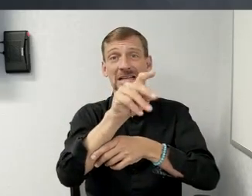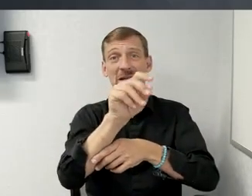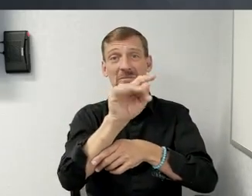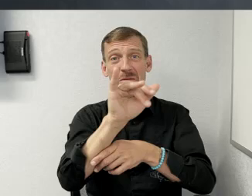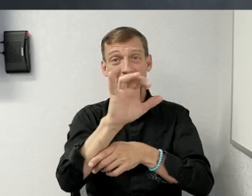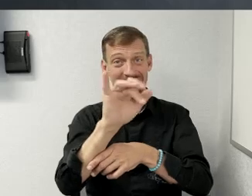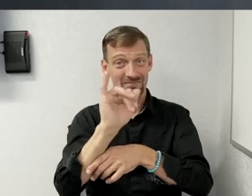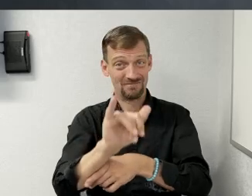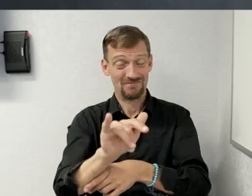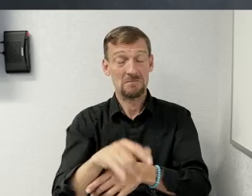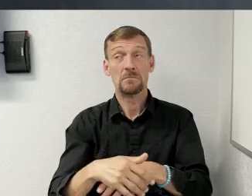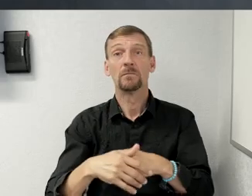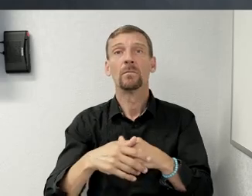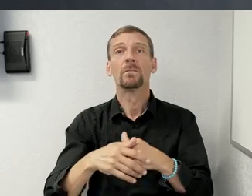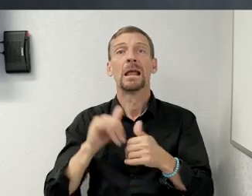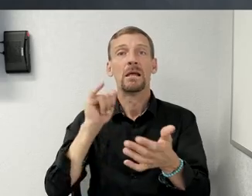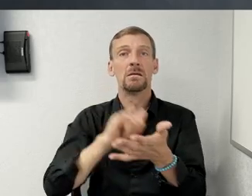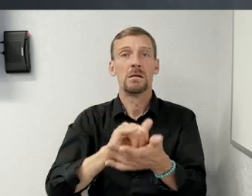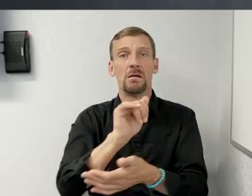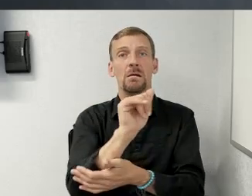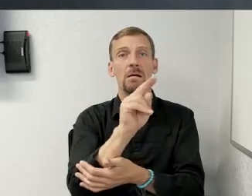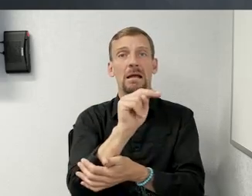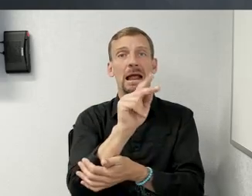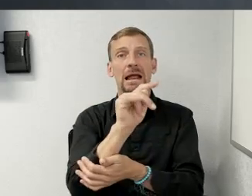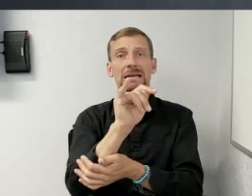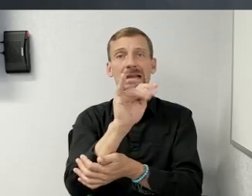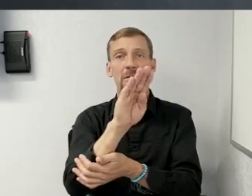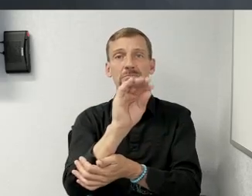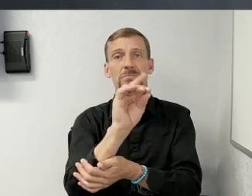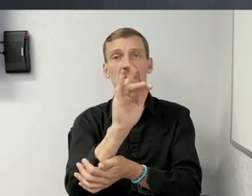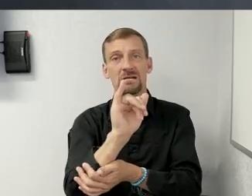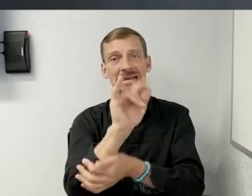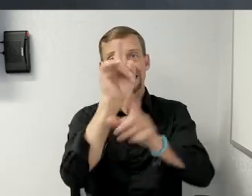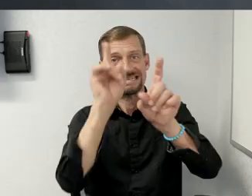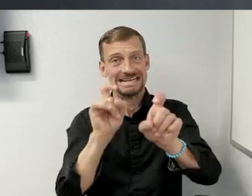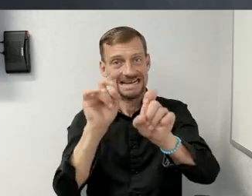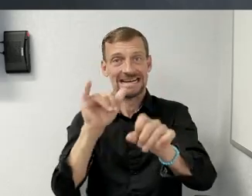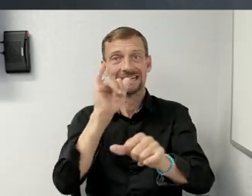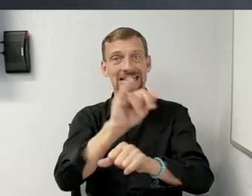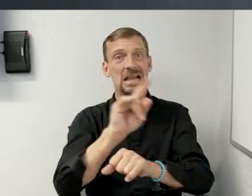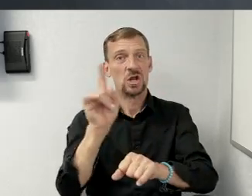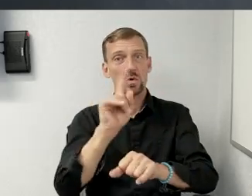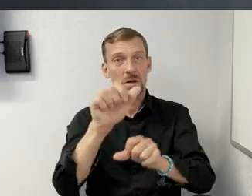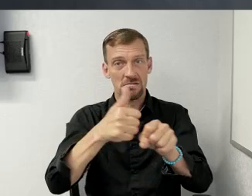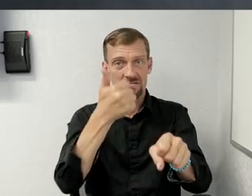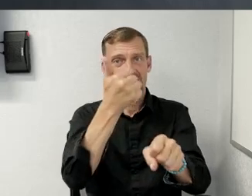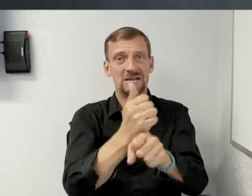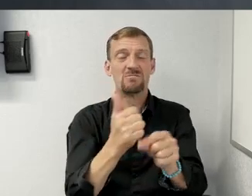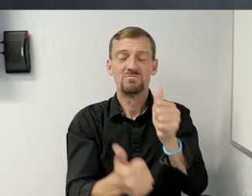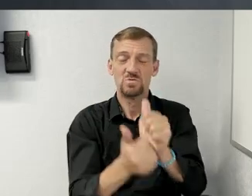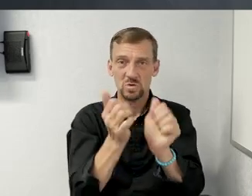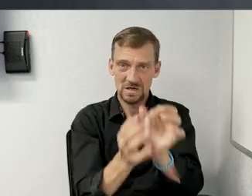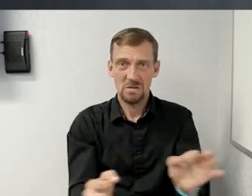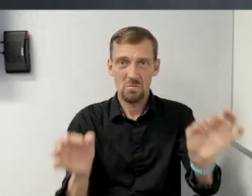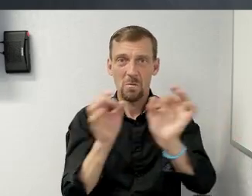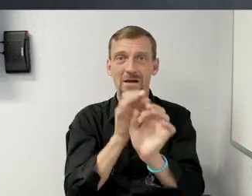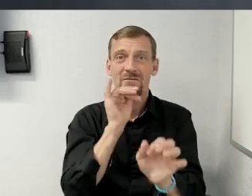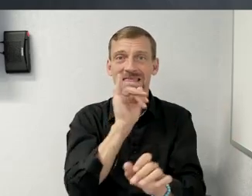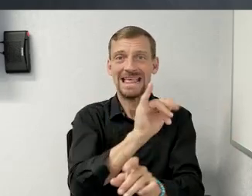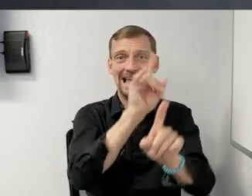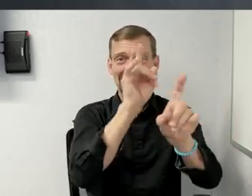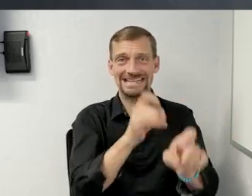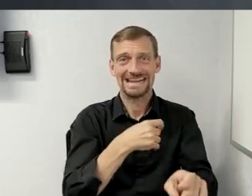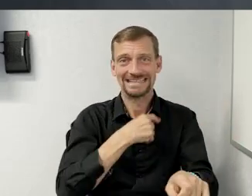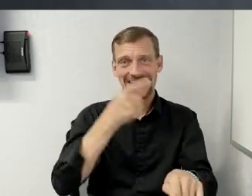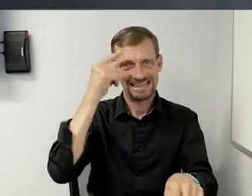real value of the antibody tests lies, and I think that will probably be one area that we